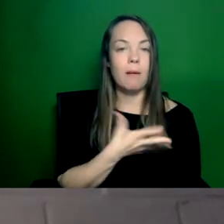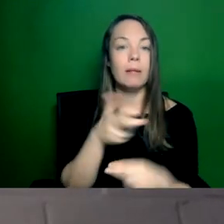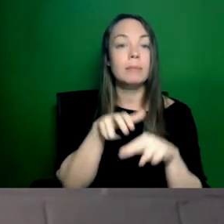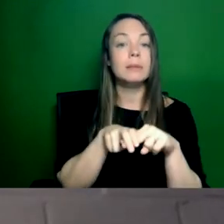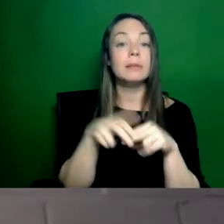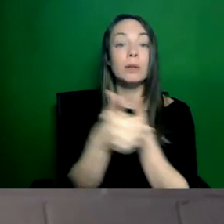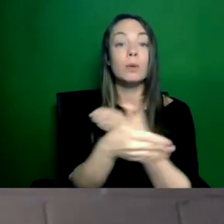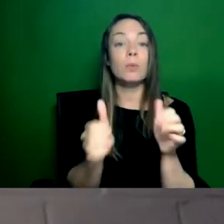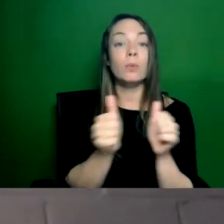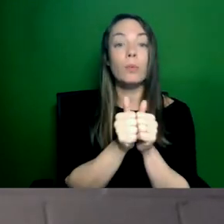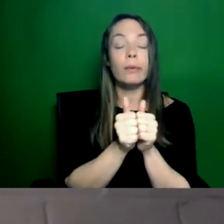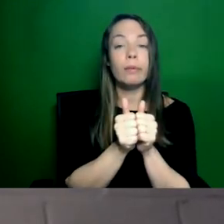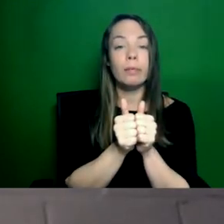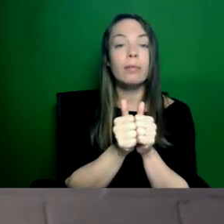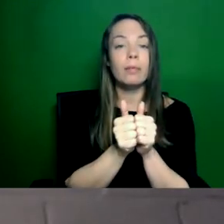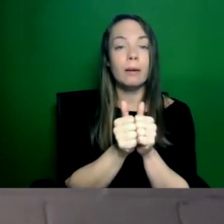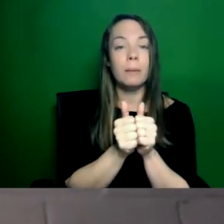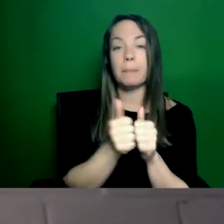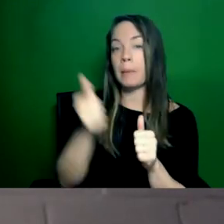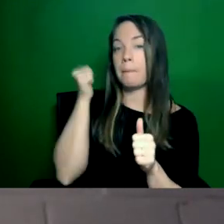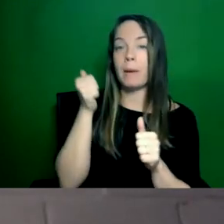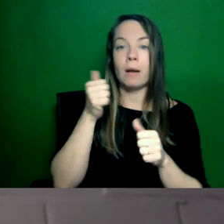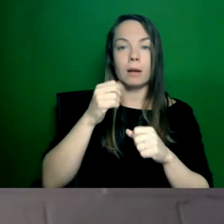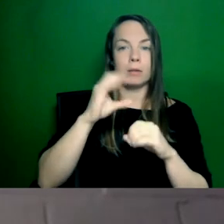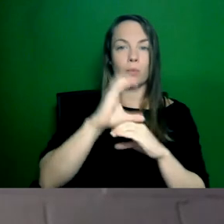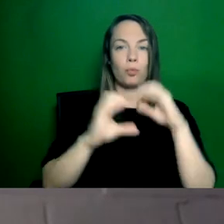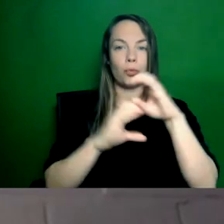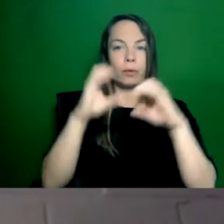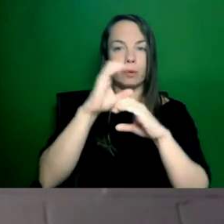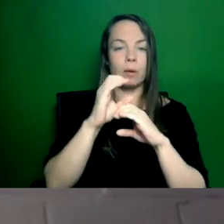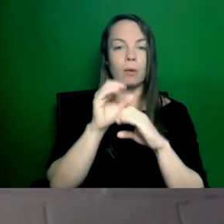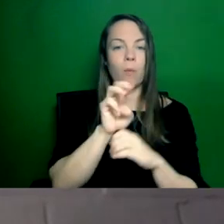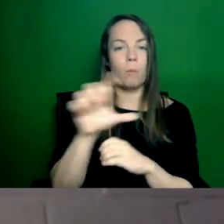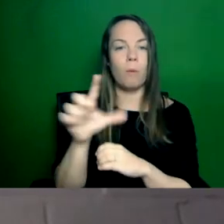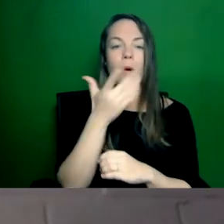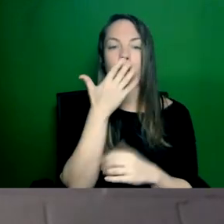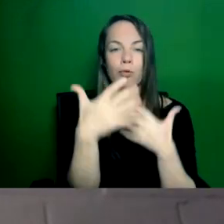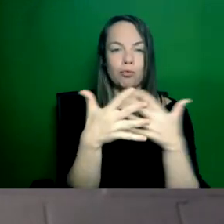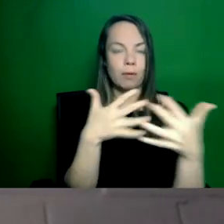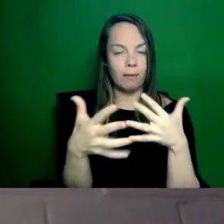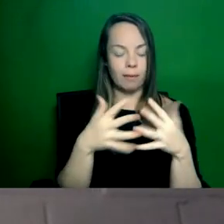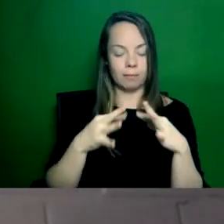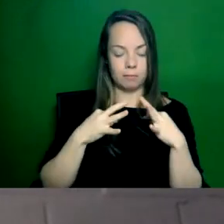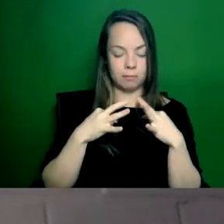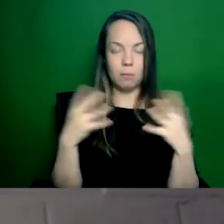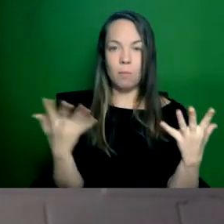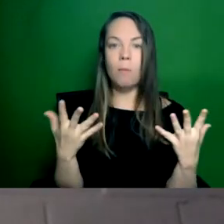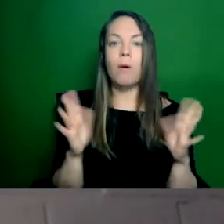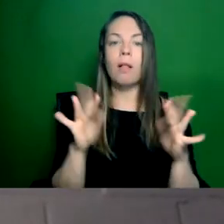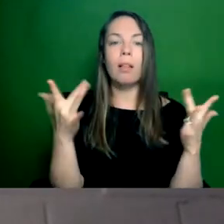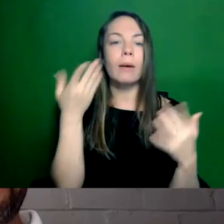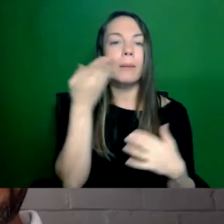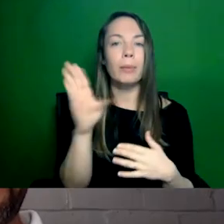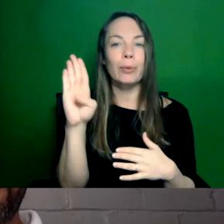with a brick wall behind me that is shaded gray, and I am wearing a light blue